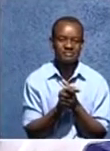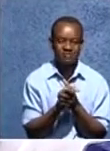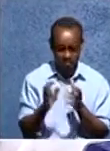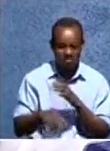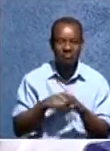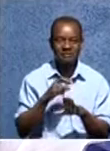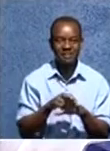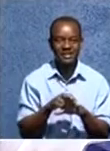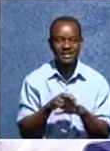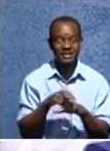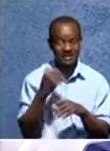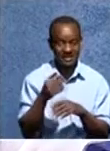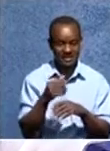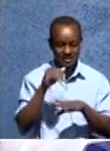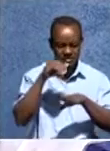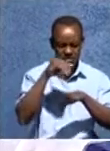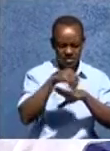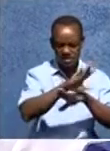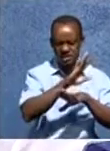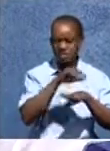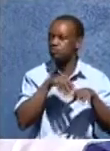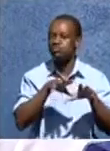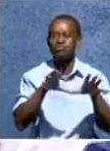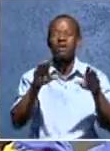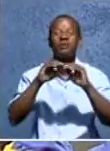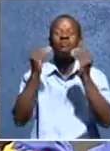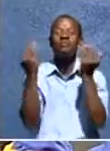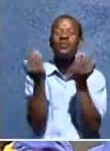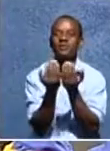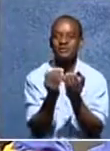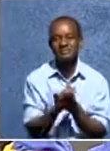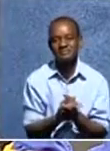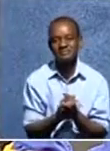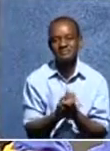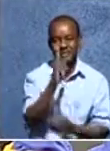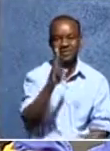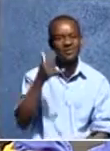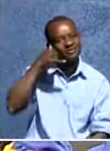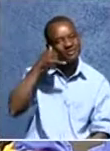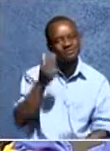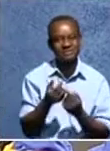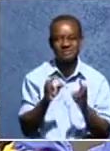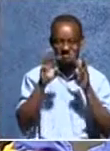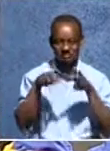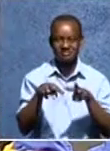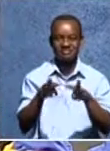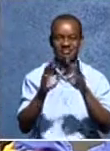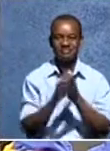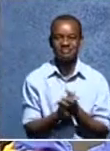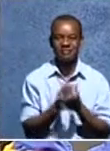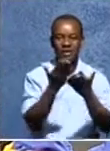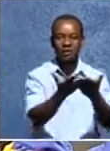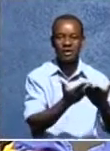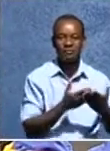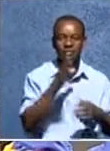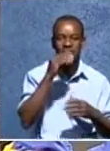the world. Again, we are working on. Can I just interrupt you? We've got somebody from Walvis Bay online, our very first caller this evening. Good evening and welcome to Talk of the